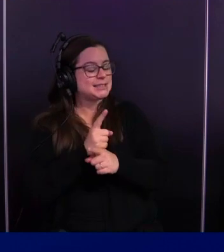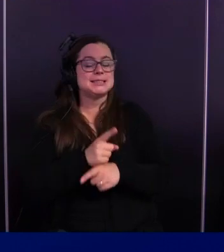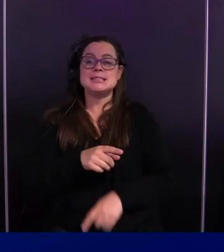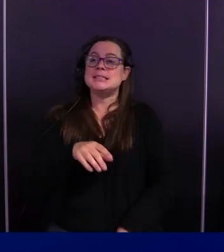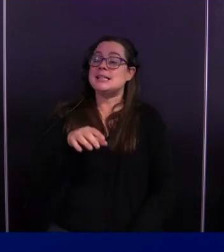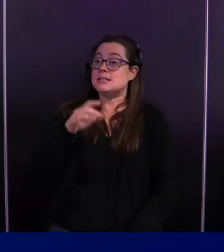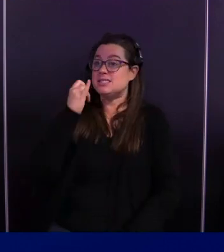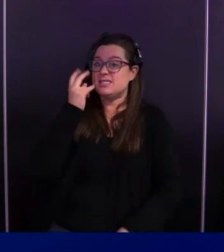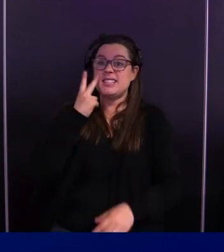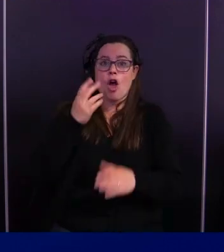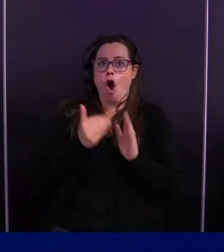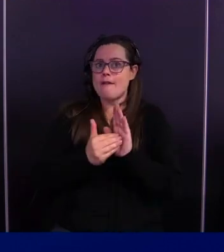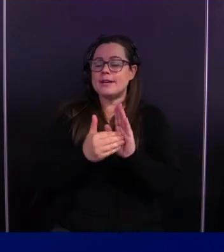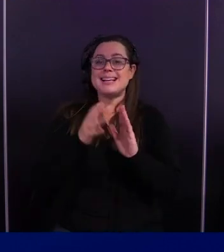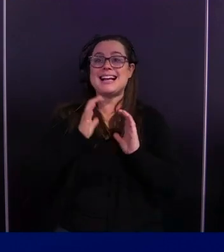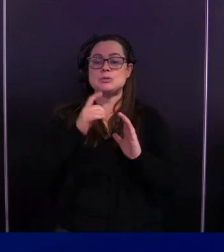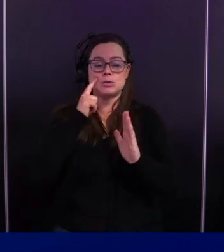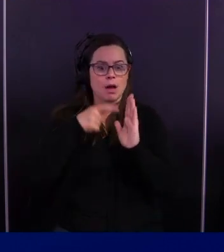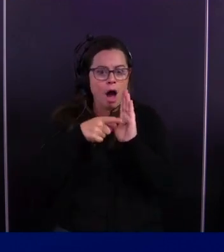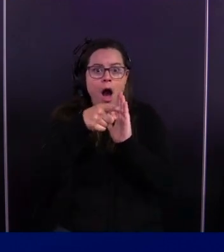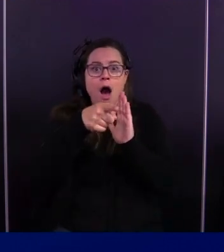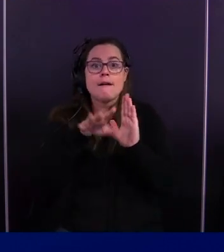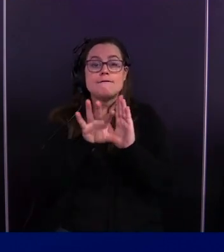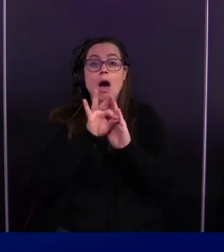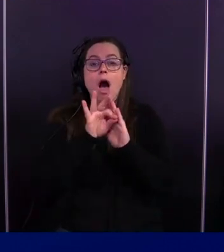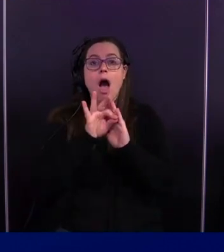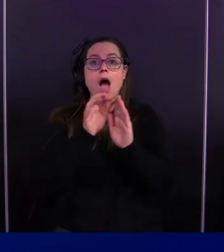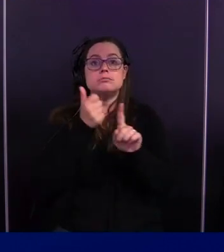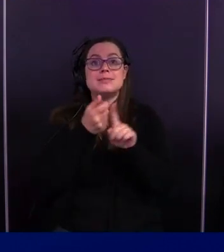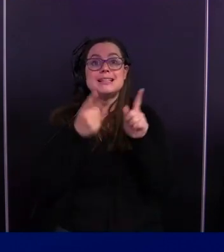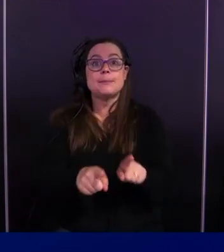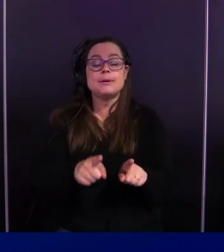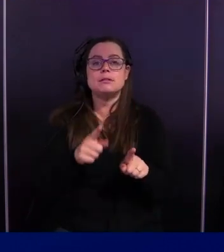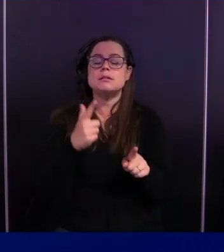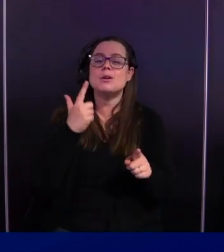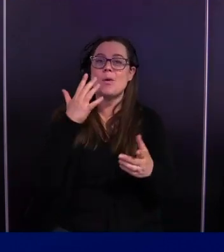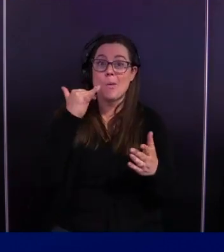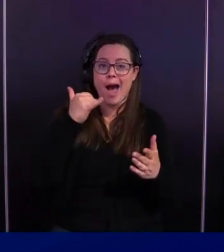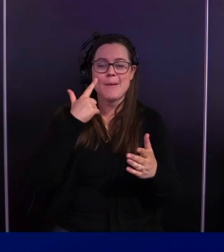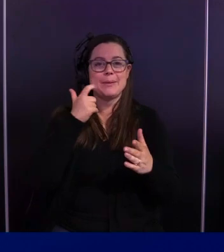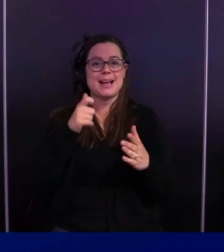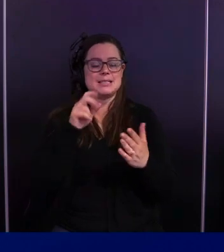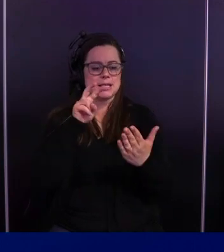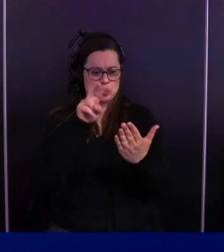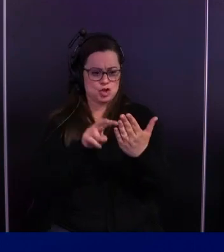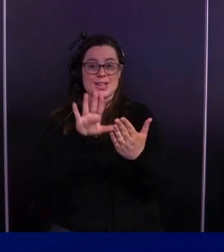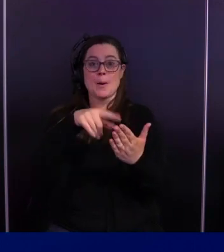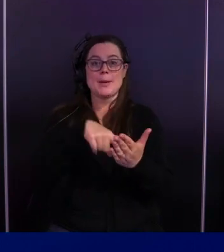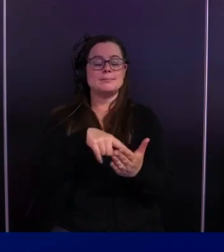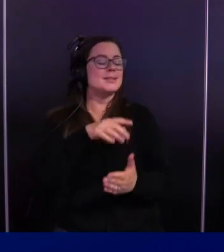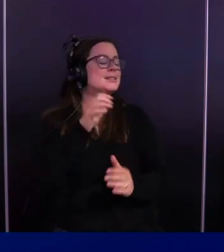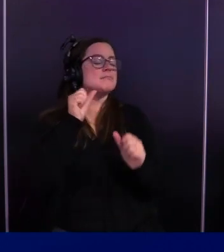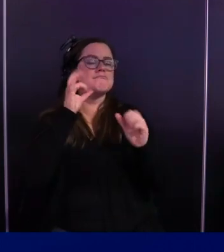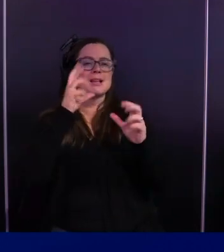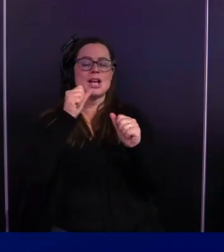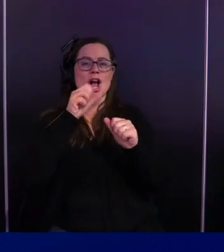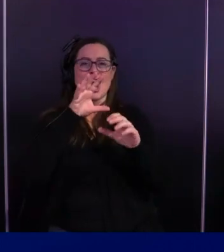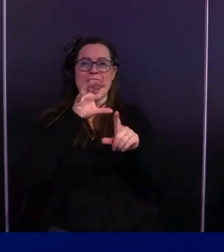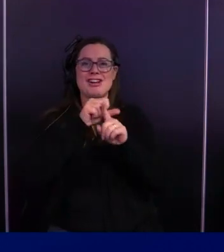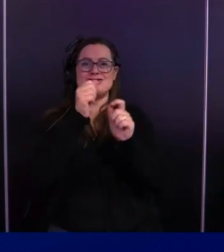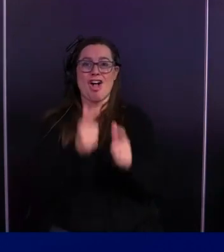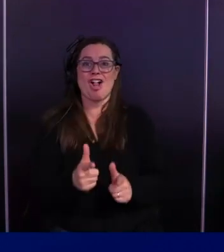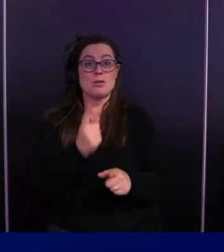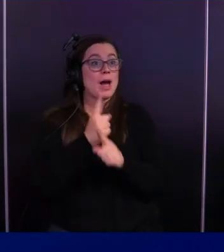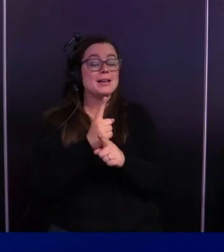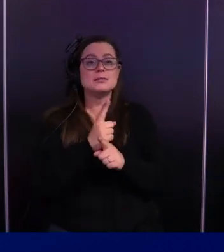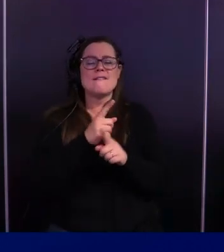are actually come upon an incident because of the billing that they see. It's a fantastic catch-all because there's